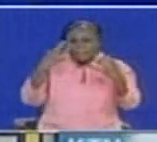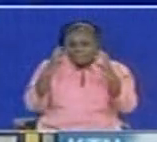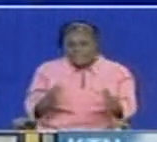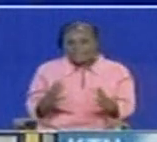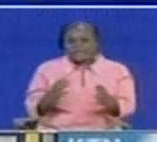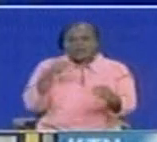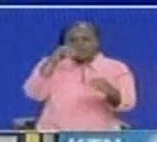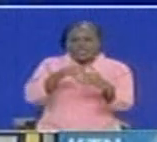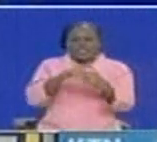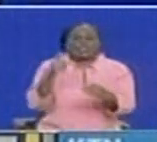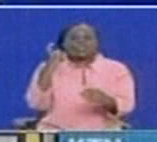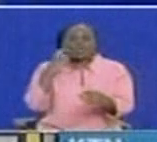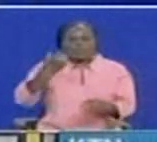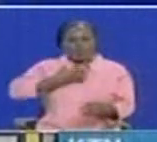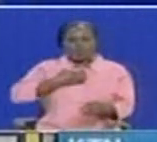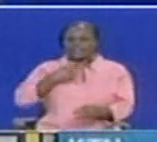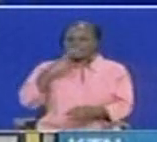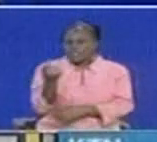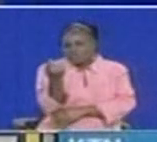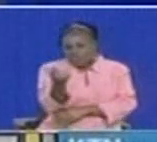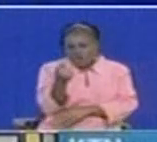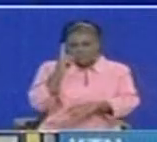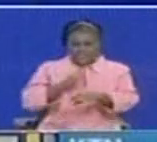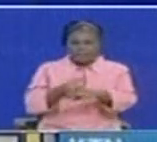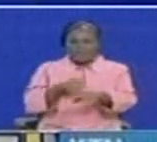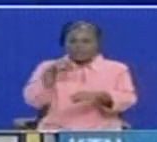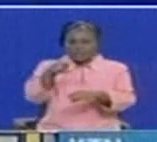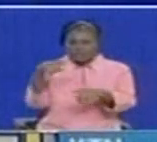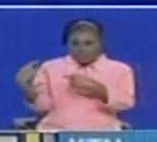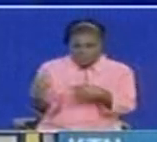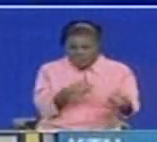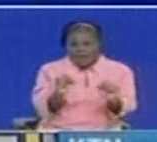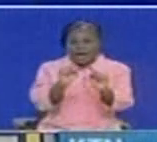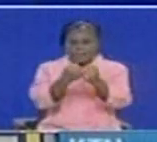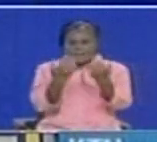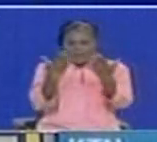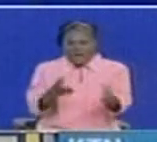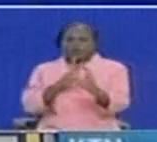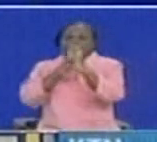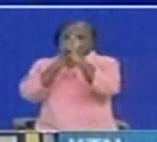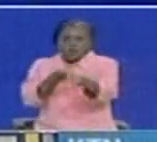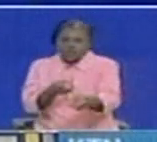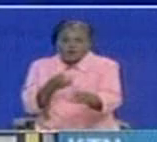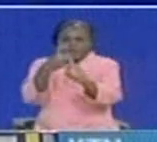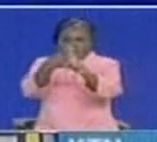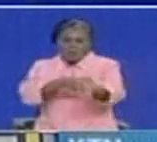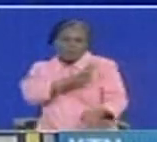owners, but as we will tell you in a few minutes, quite a bit of controversy too. Let's get the report from Wilkie